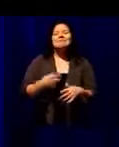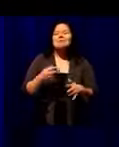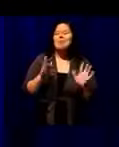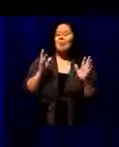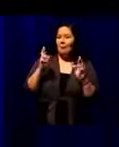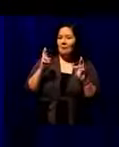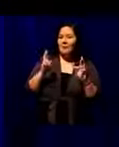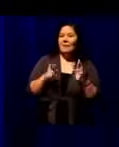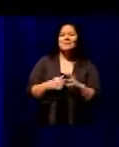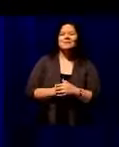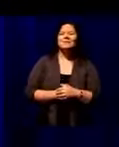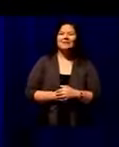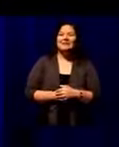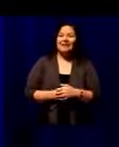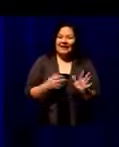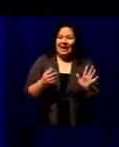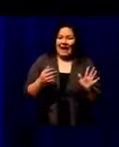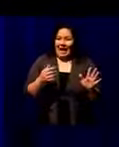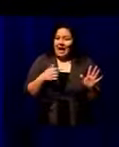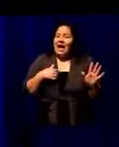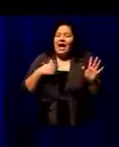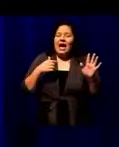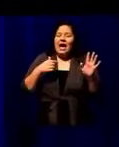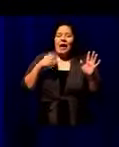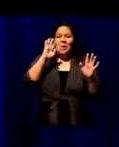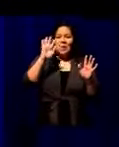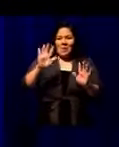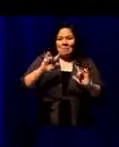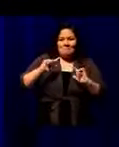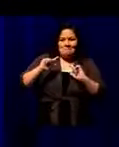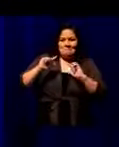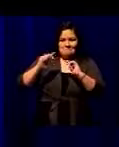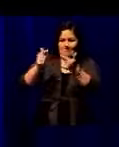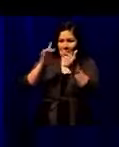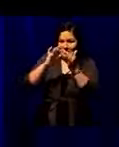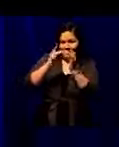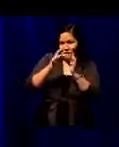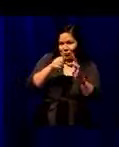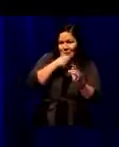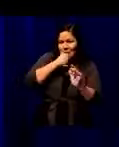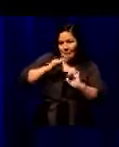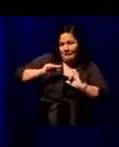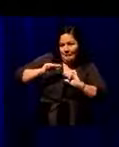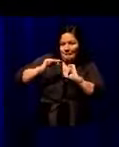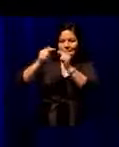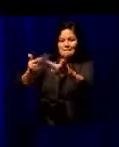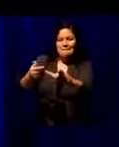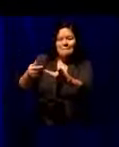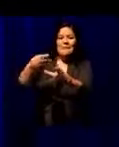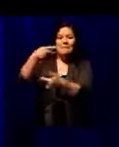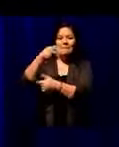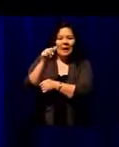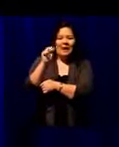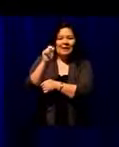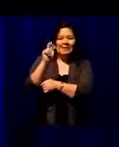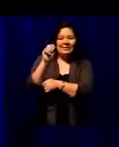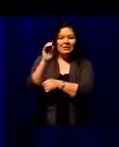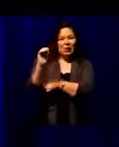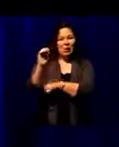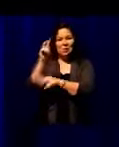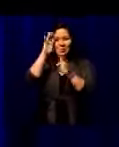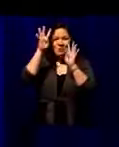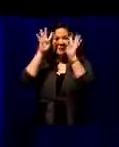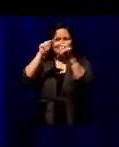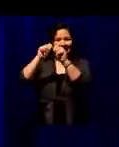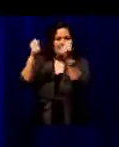works. And with that, I am going to pass the digital microphone over to the Panto creative